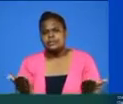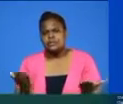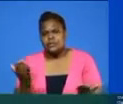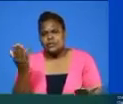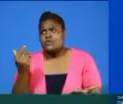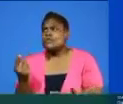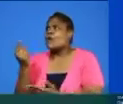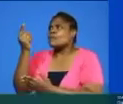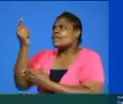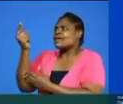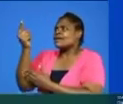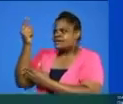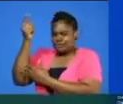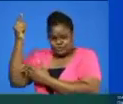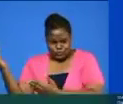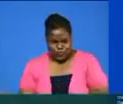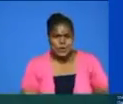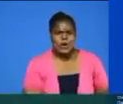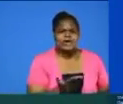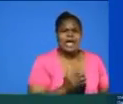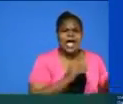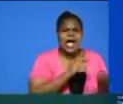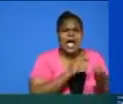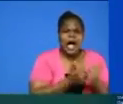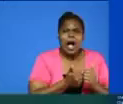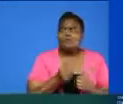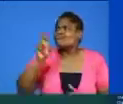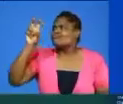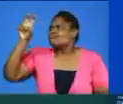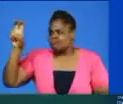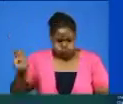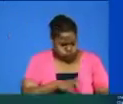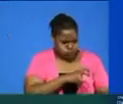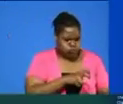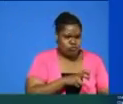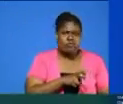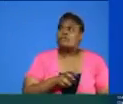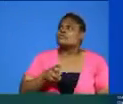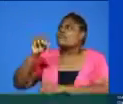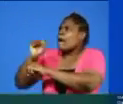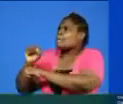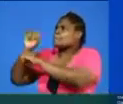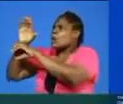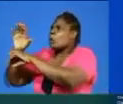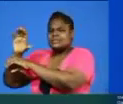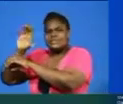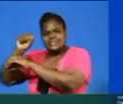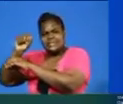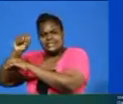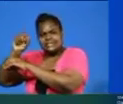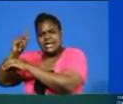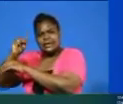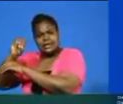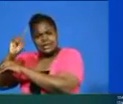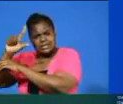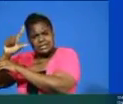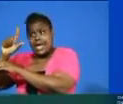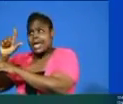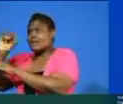there? How did you get from Carmel to this?